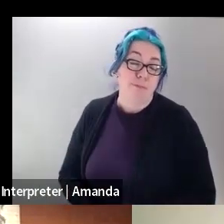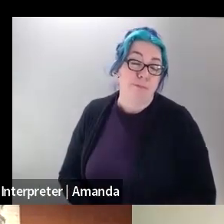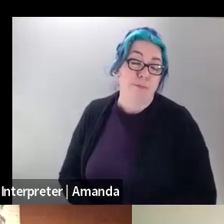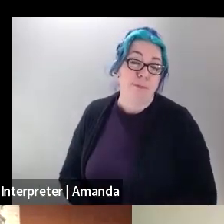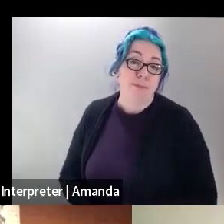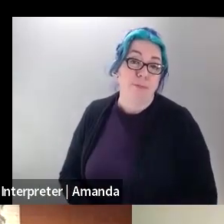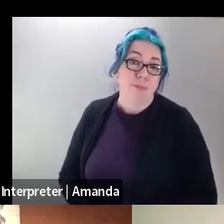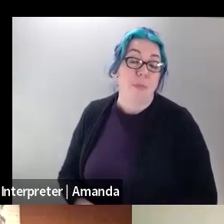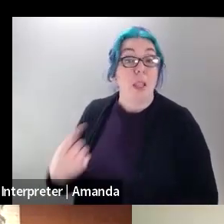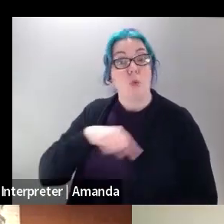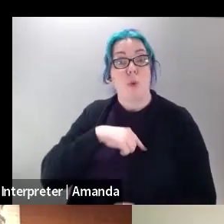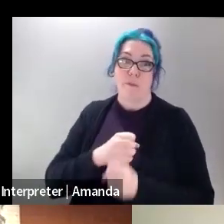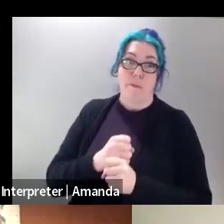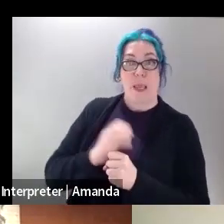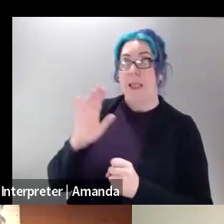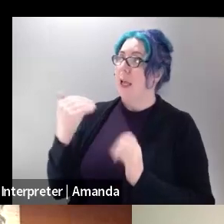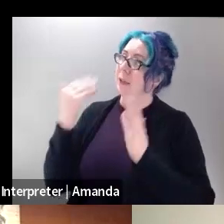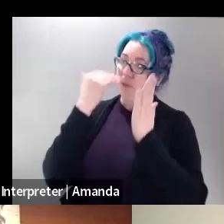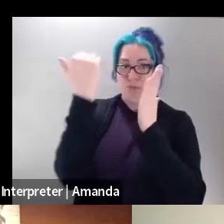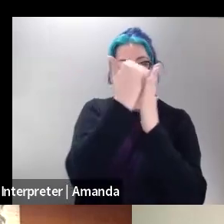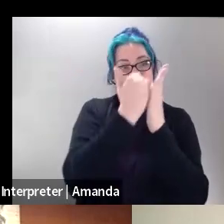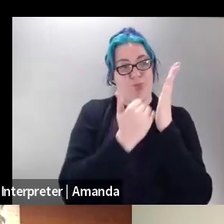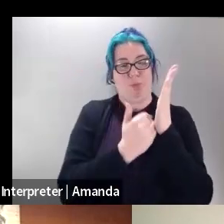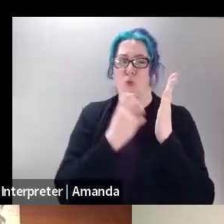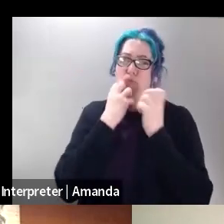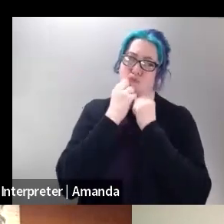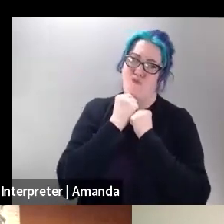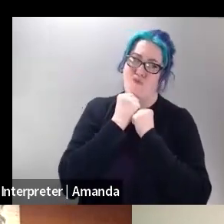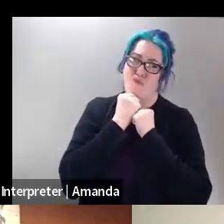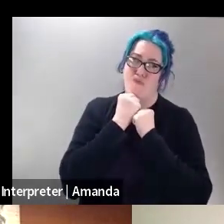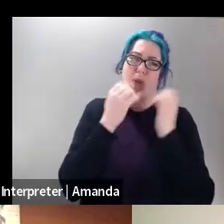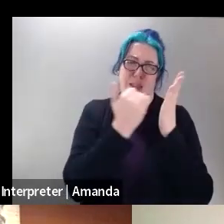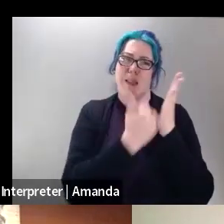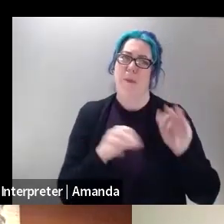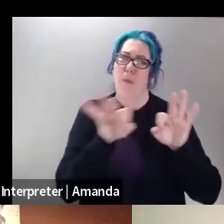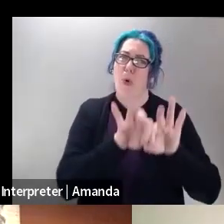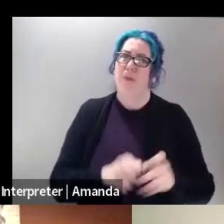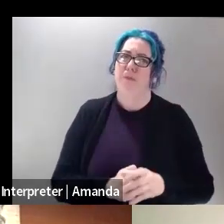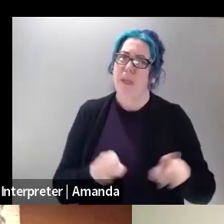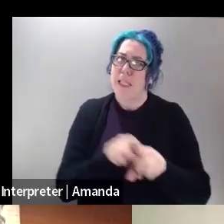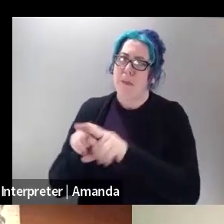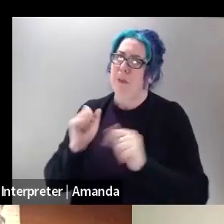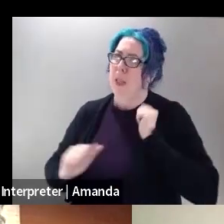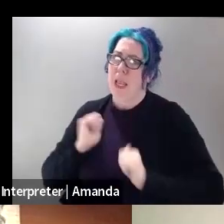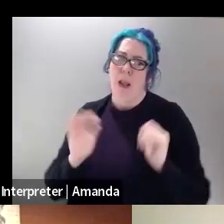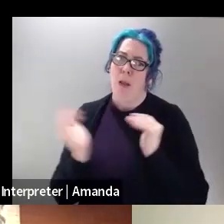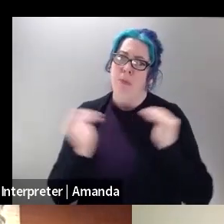not because we made it and we want it to exist as a thing alongside the play. It's because we want it to be a